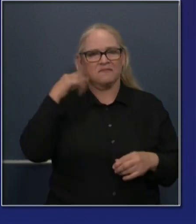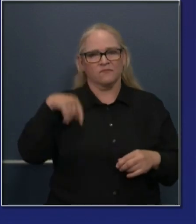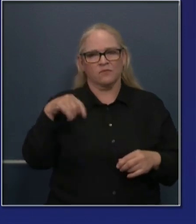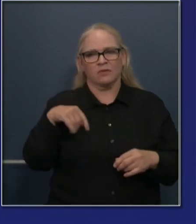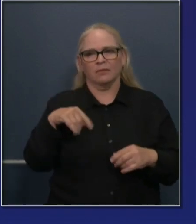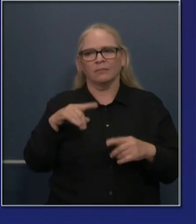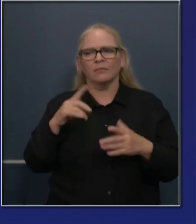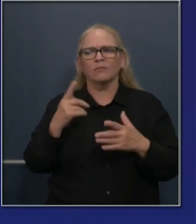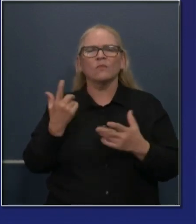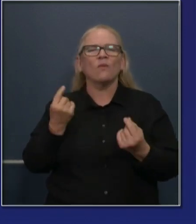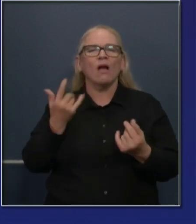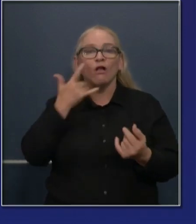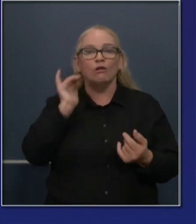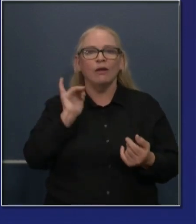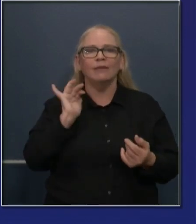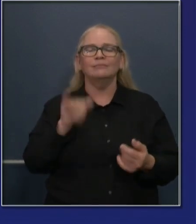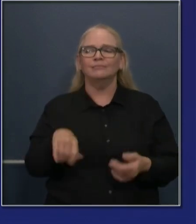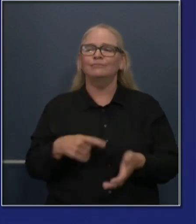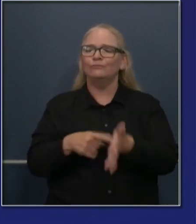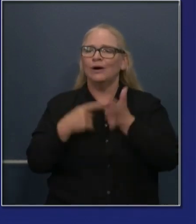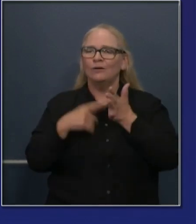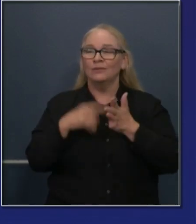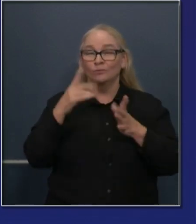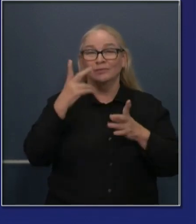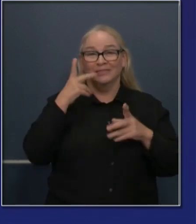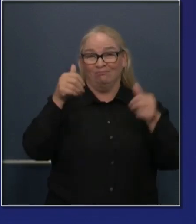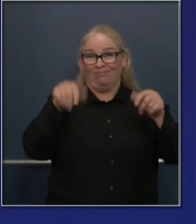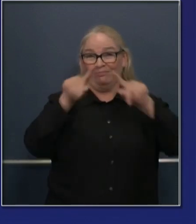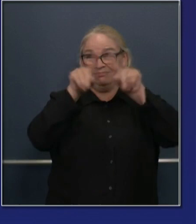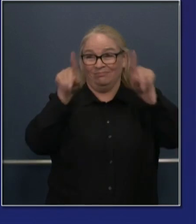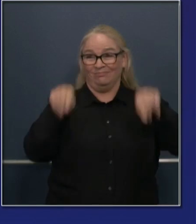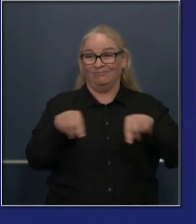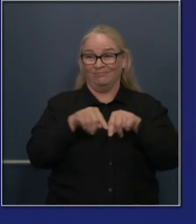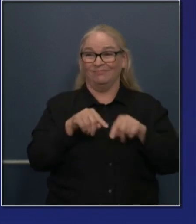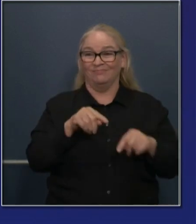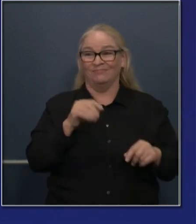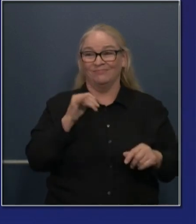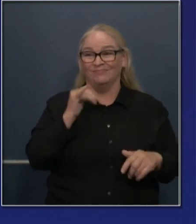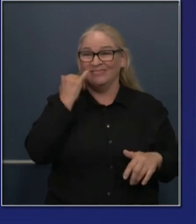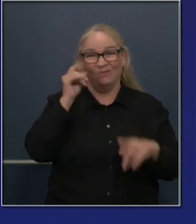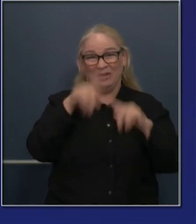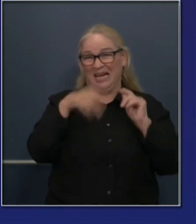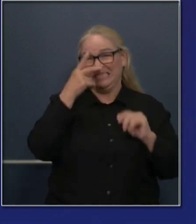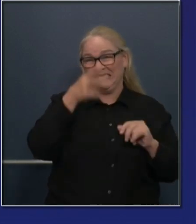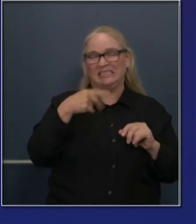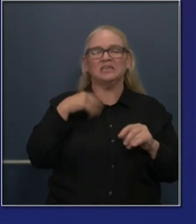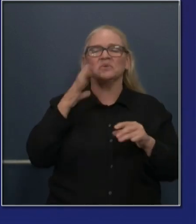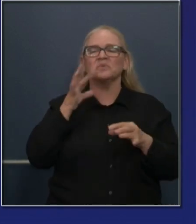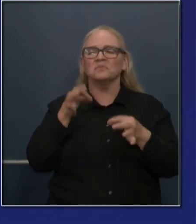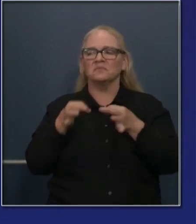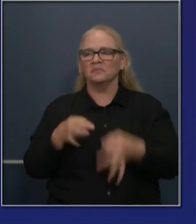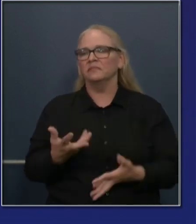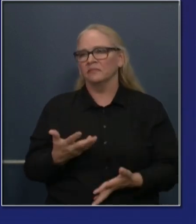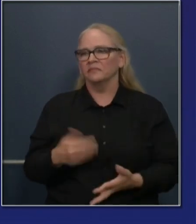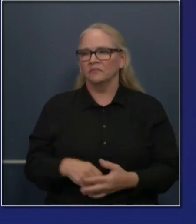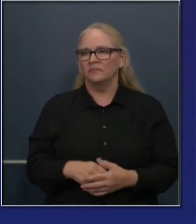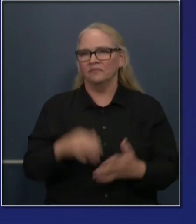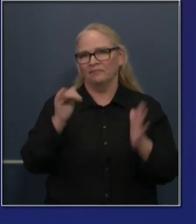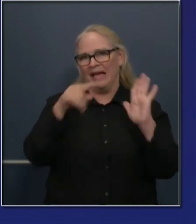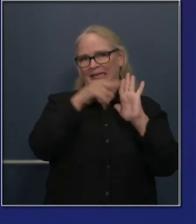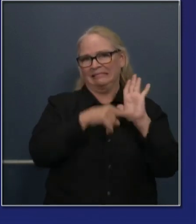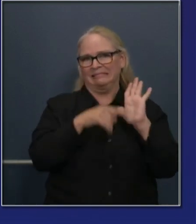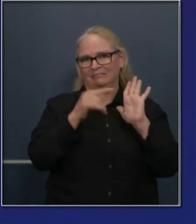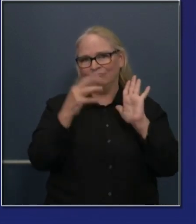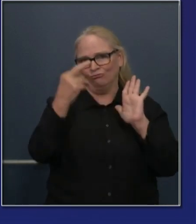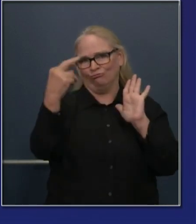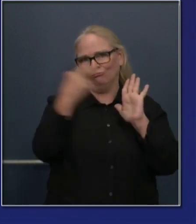along the lines you see posted now. Those of you that don't have the benefit of a television set or the ability to read the